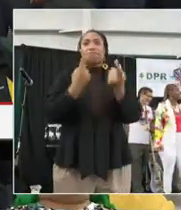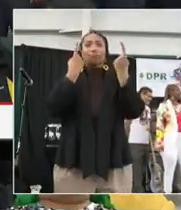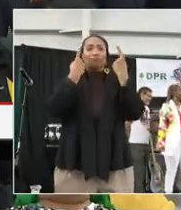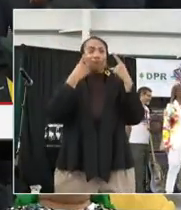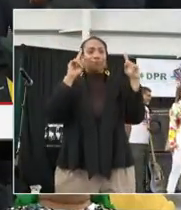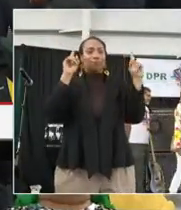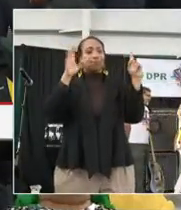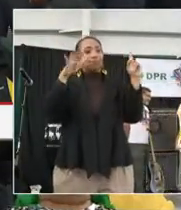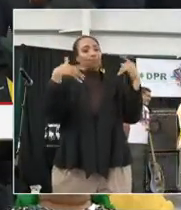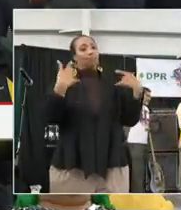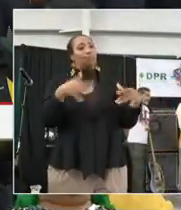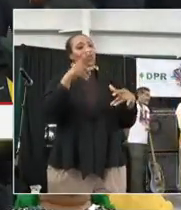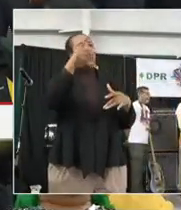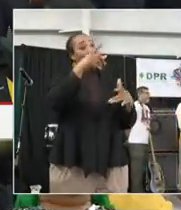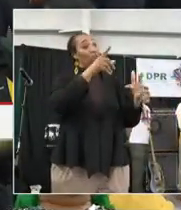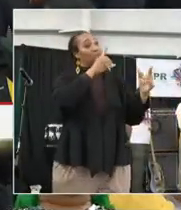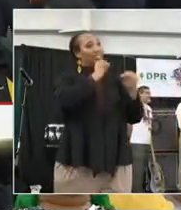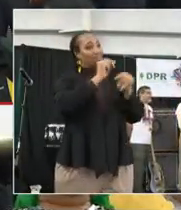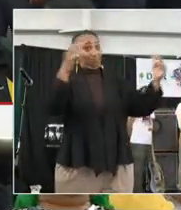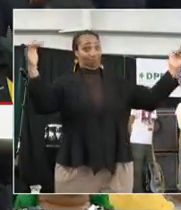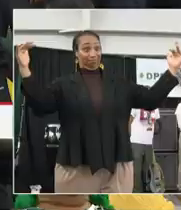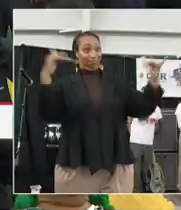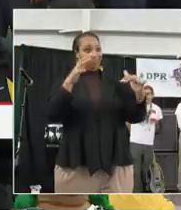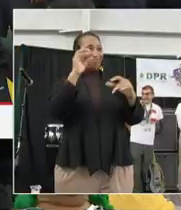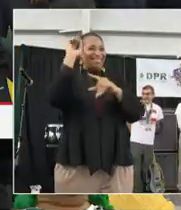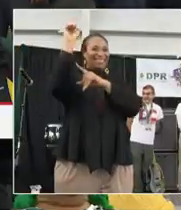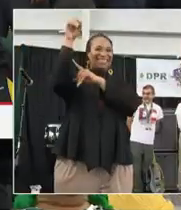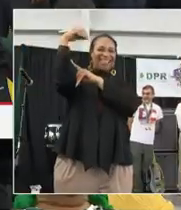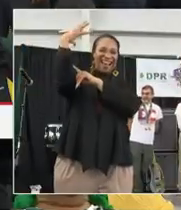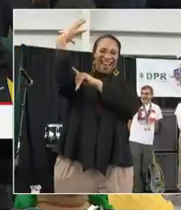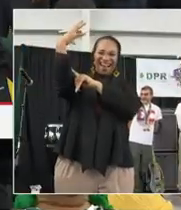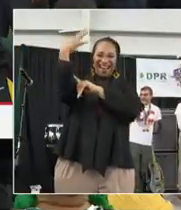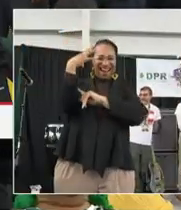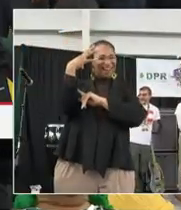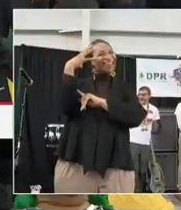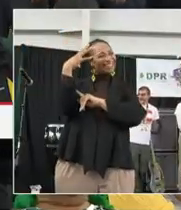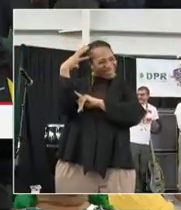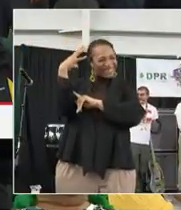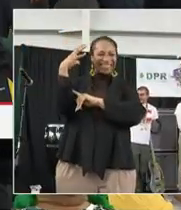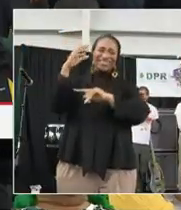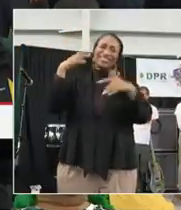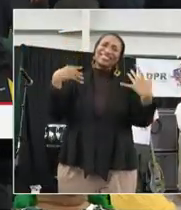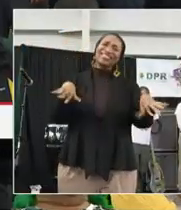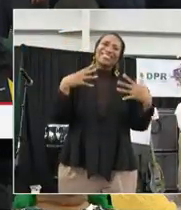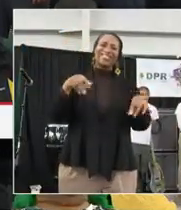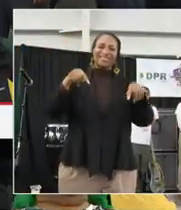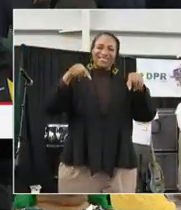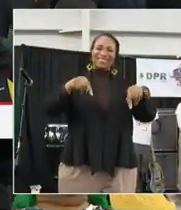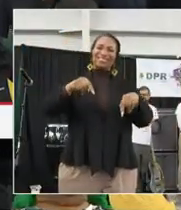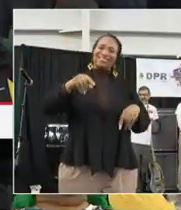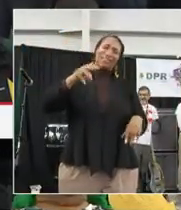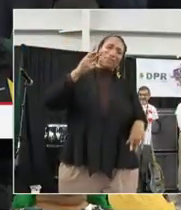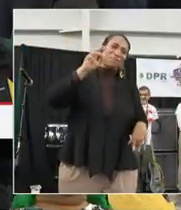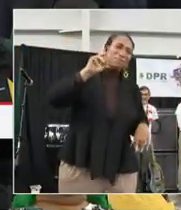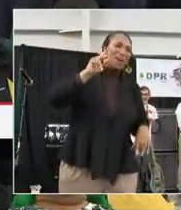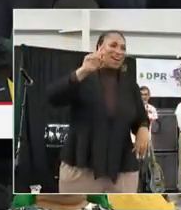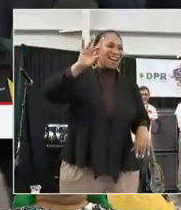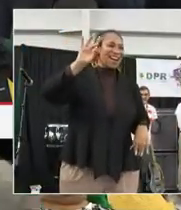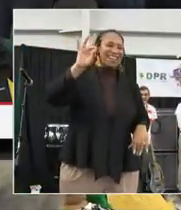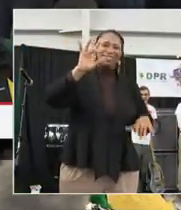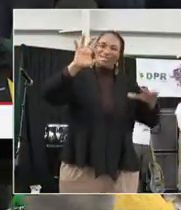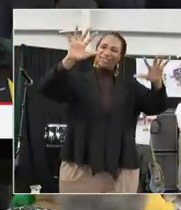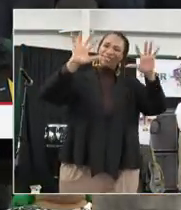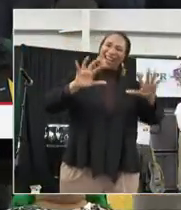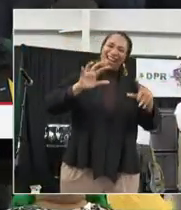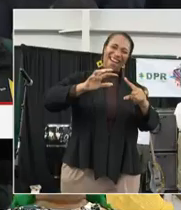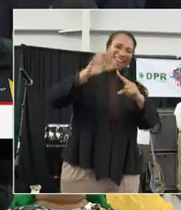Southeast Tennis and Learning Center in the Great Ward 8. All right now, it's always